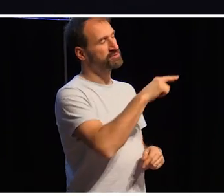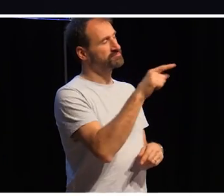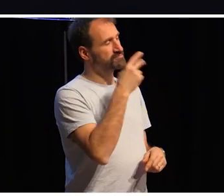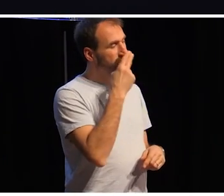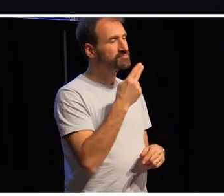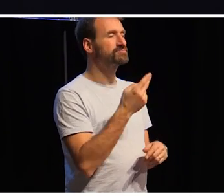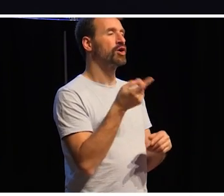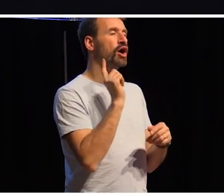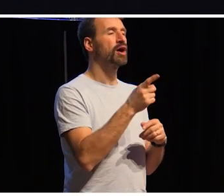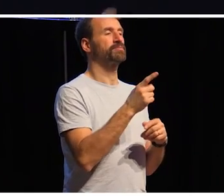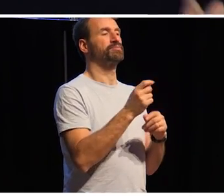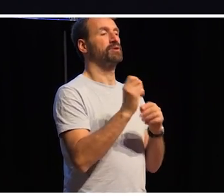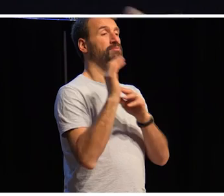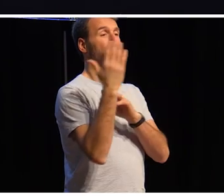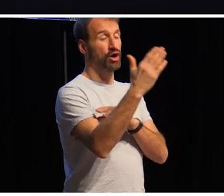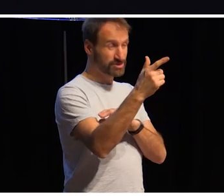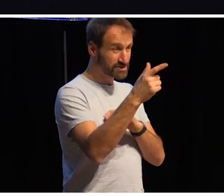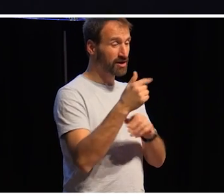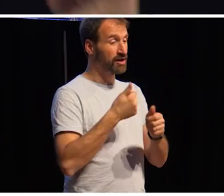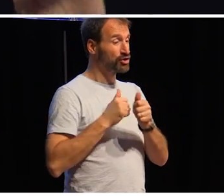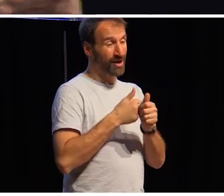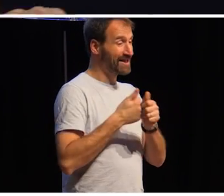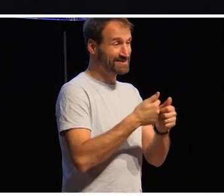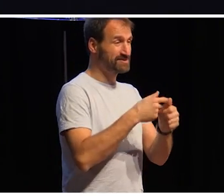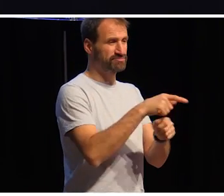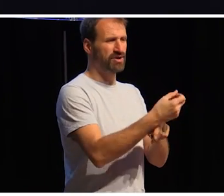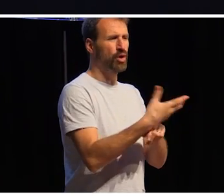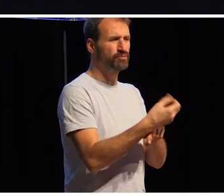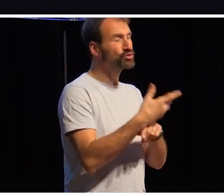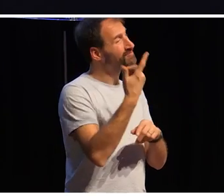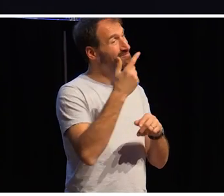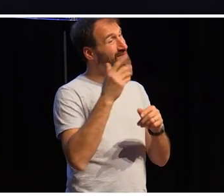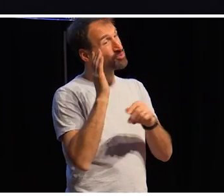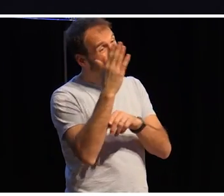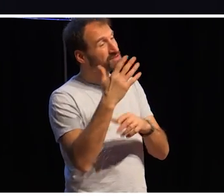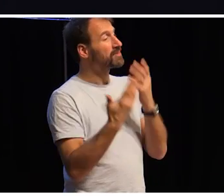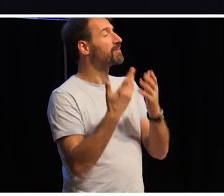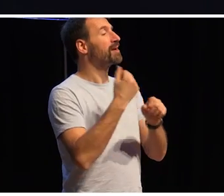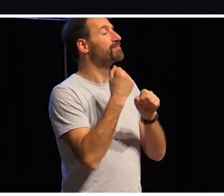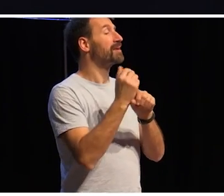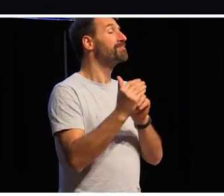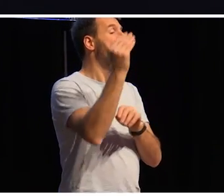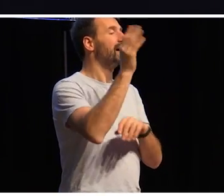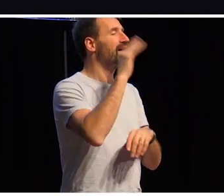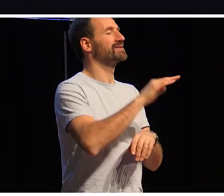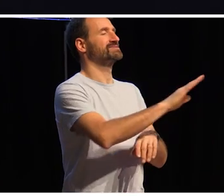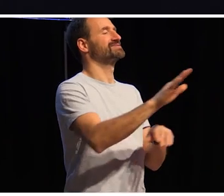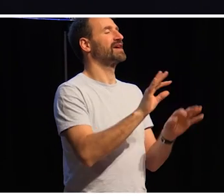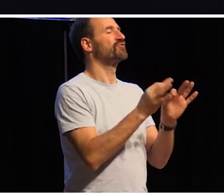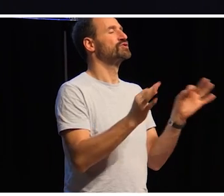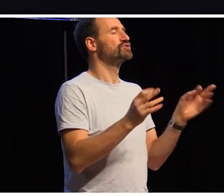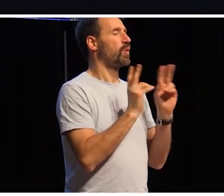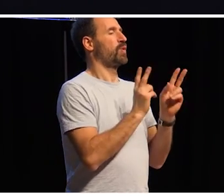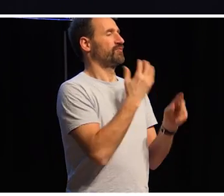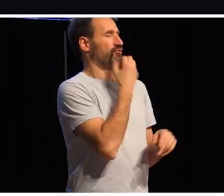or Node, because Node in the browser is doing some more stuff than just your function is doing. And if you want to